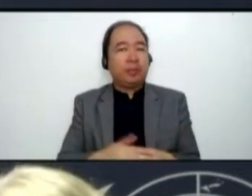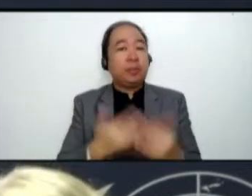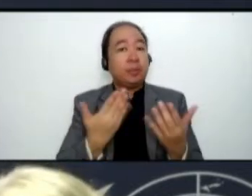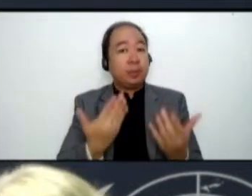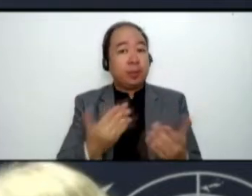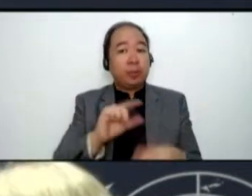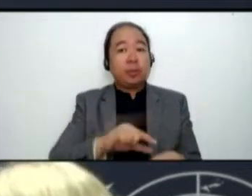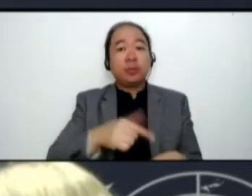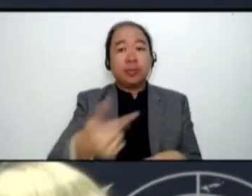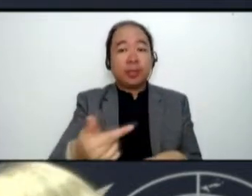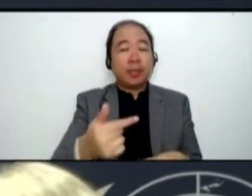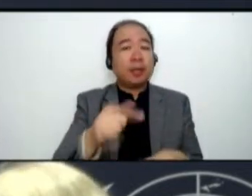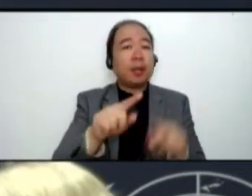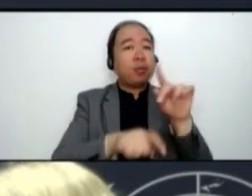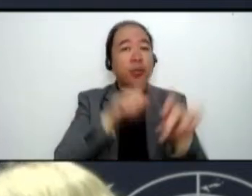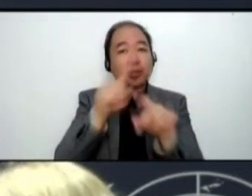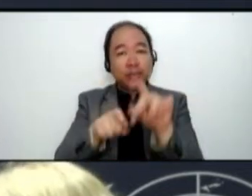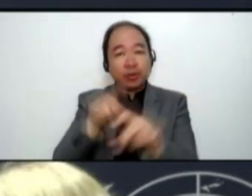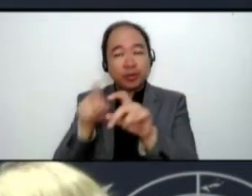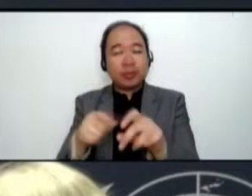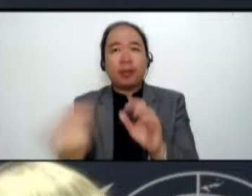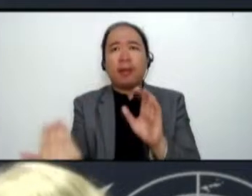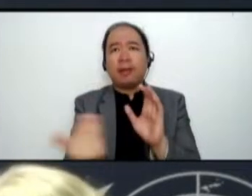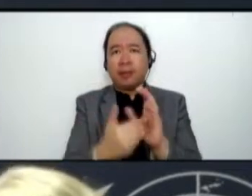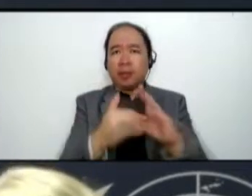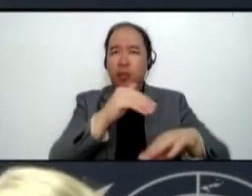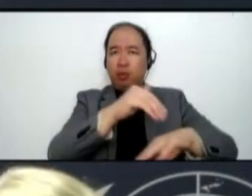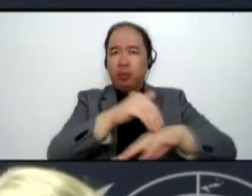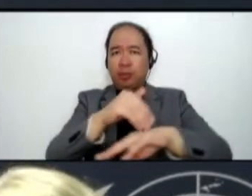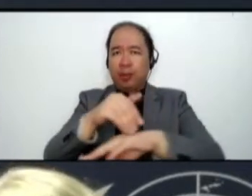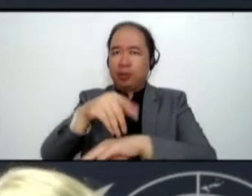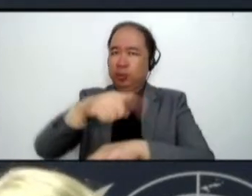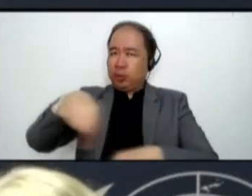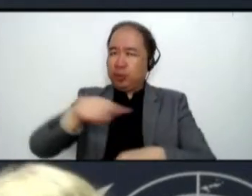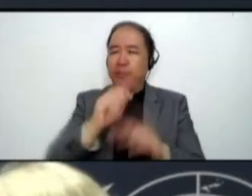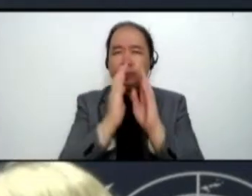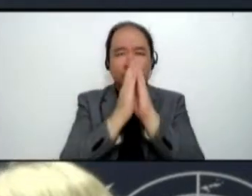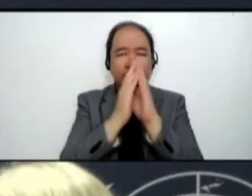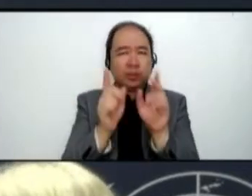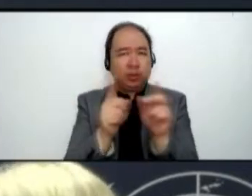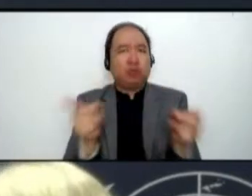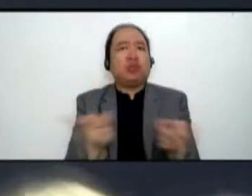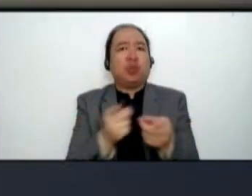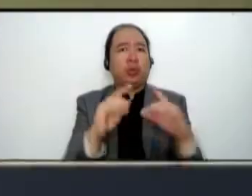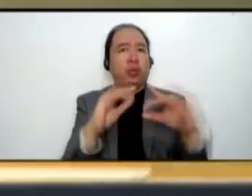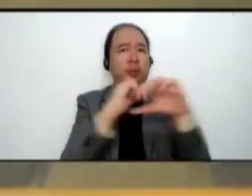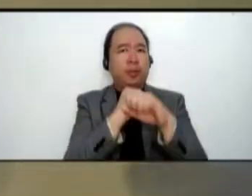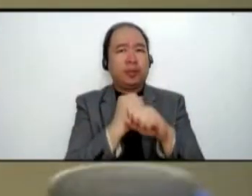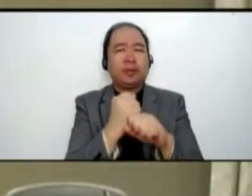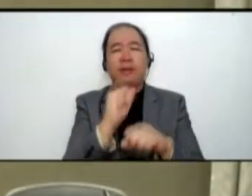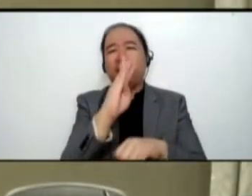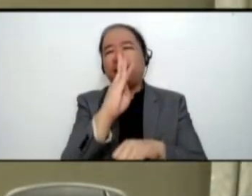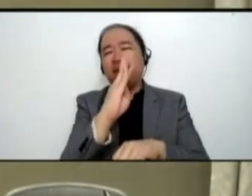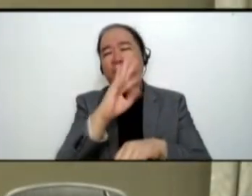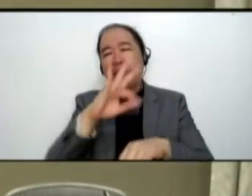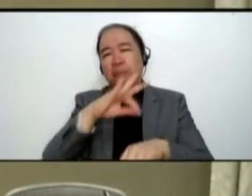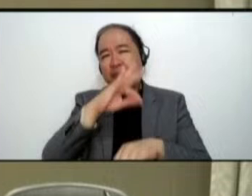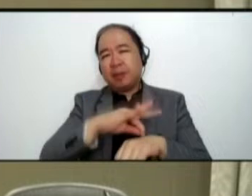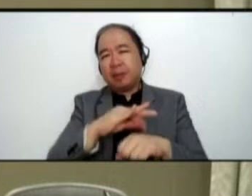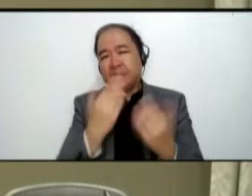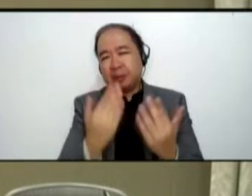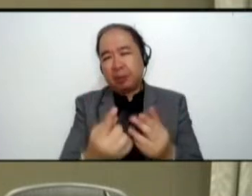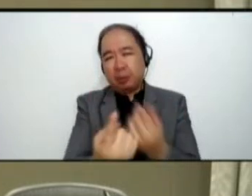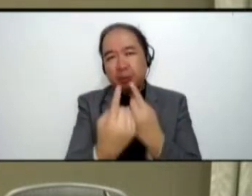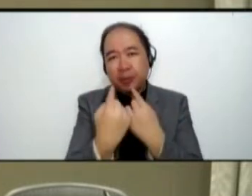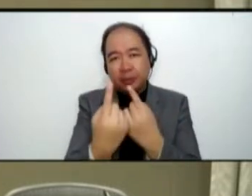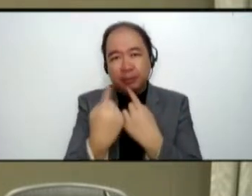round of questions. Again, I would like to remind panelists to be very short and concise. We only have 4 minutes now for the responses.